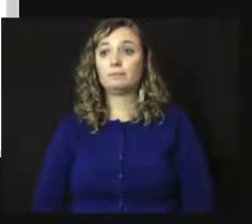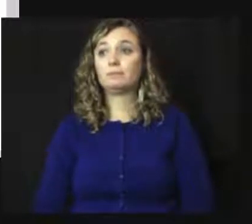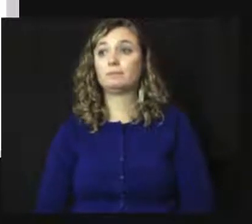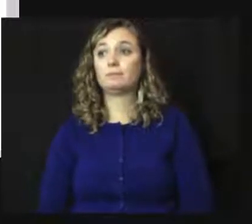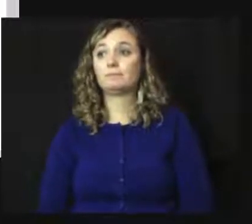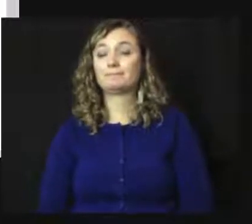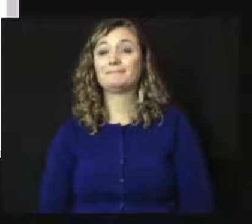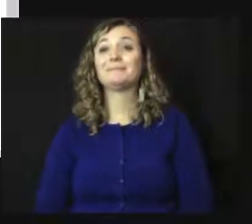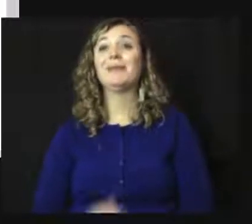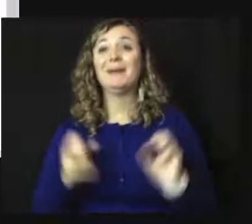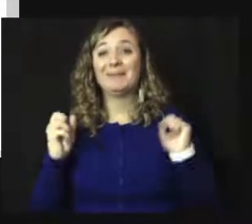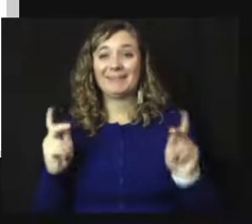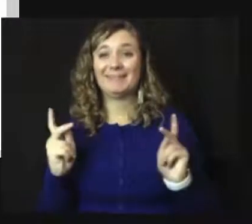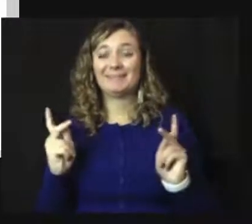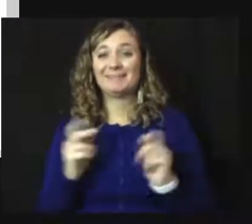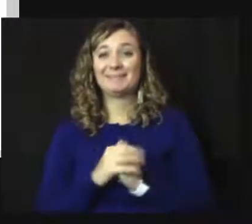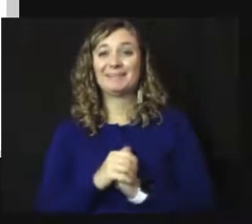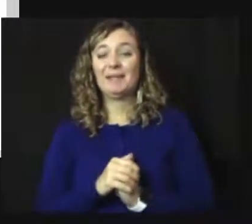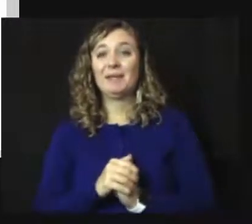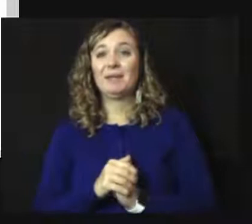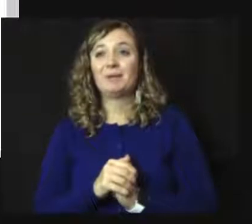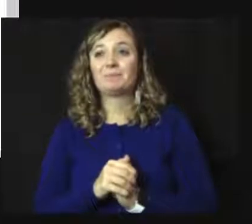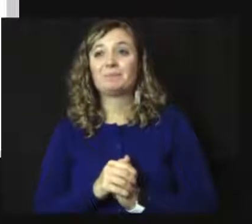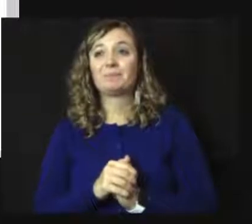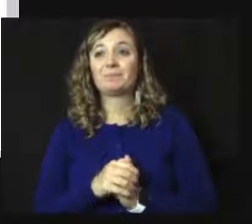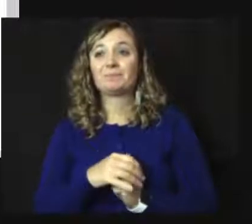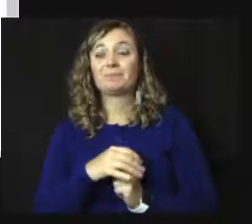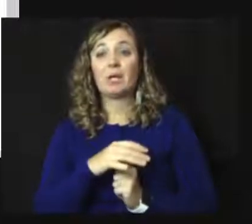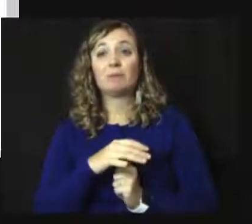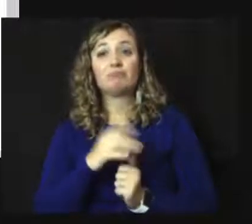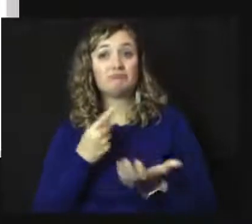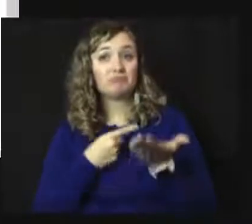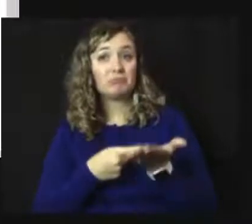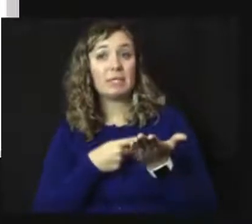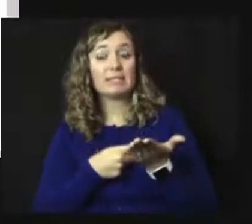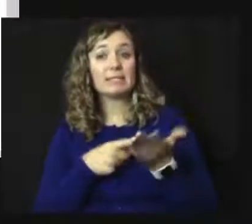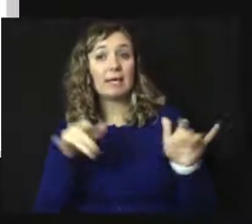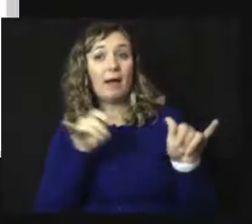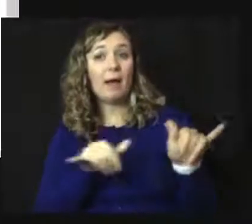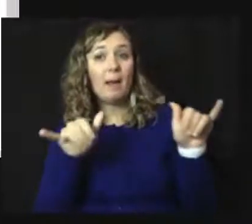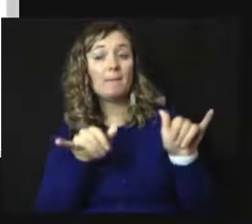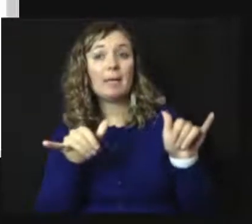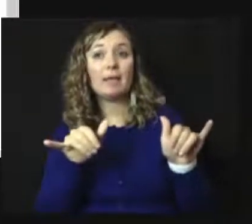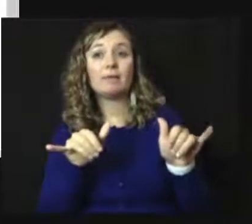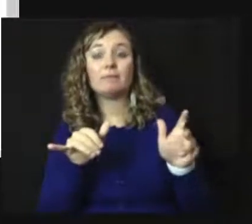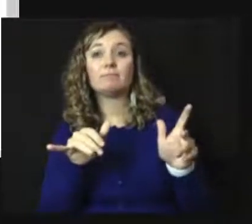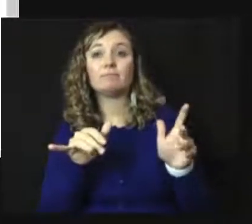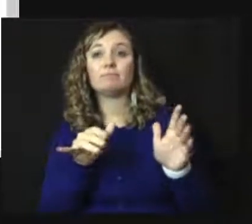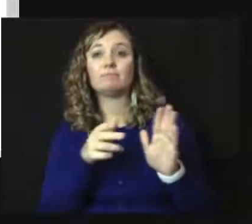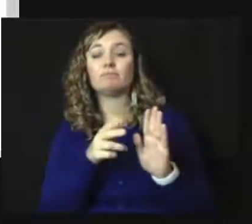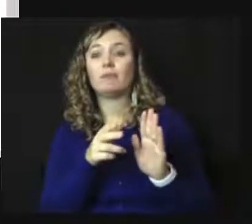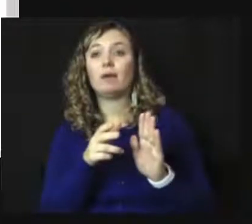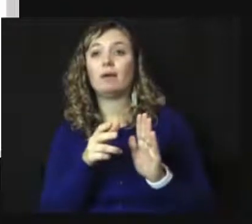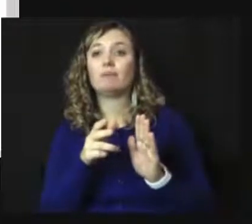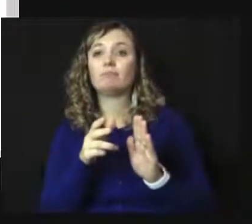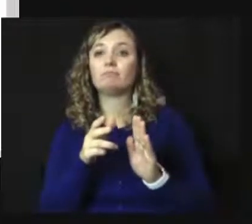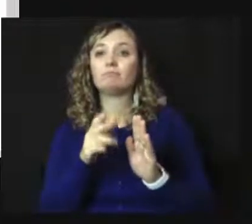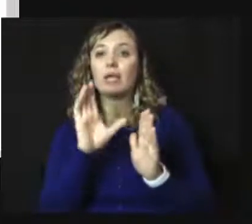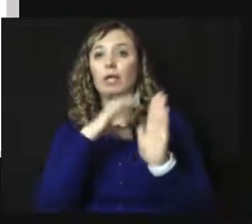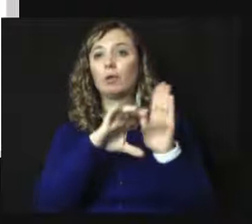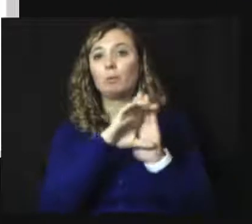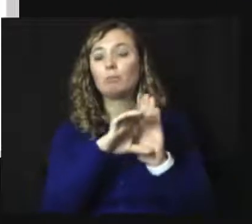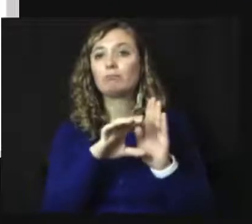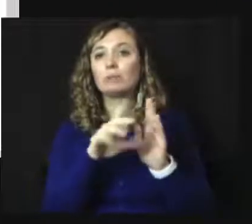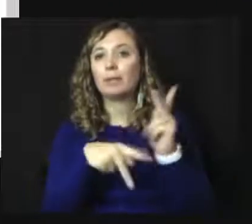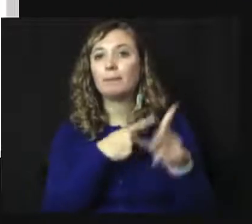Okay, we talked about common archetypes. And so I want to kind of dig a little bit deeper into that and